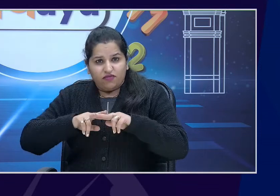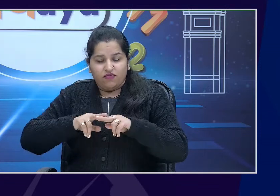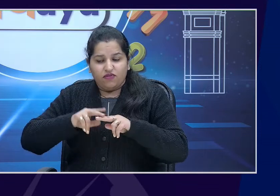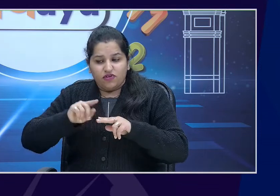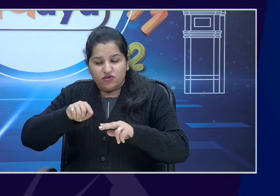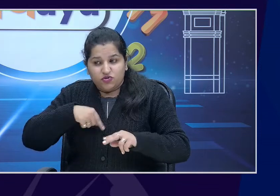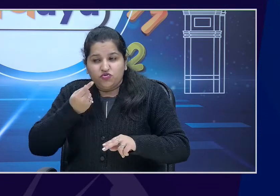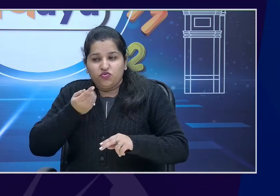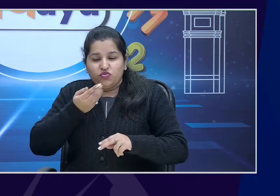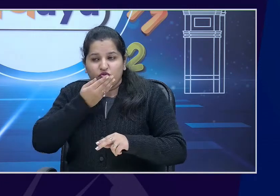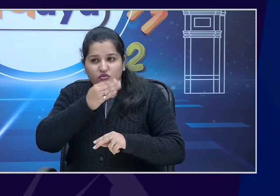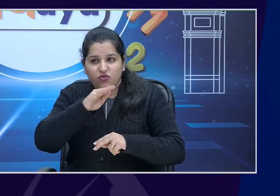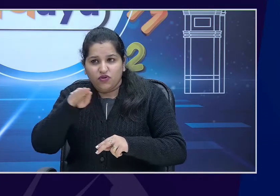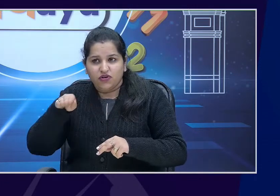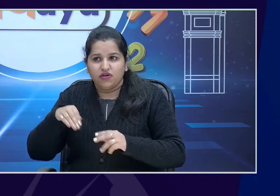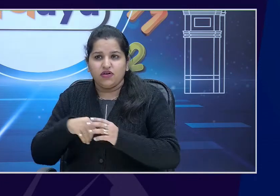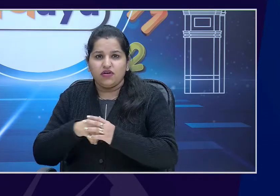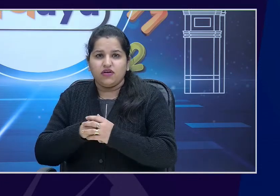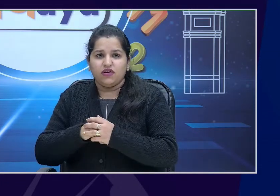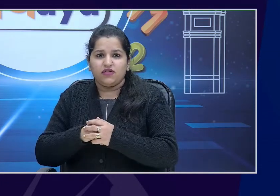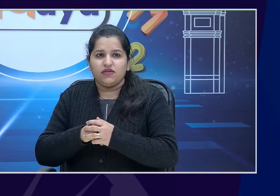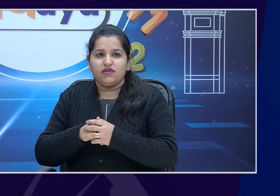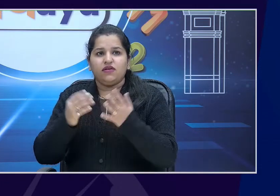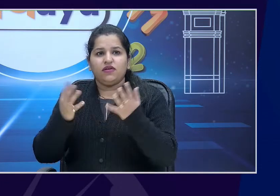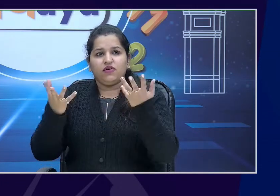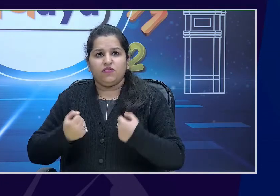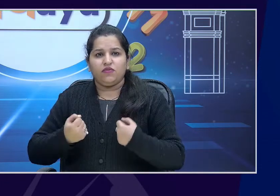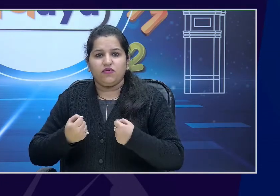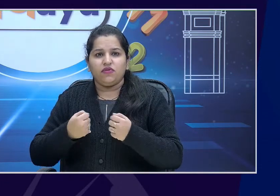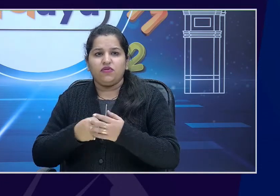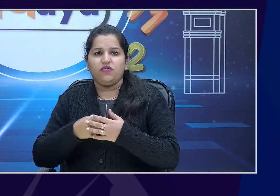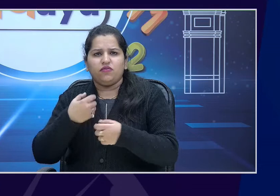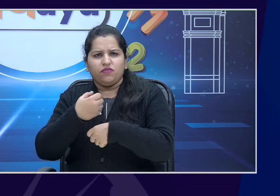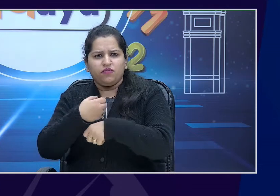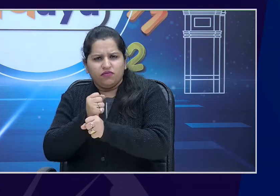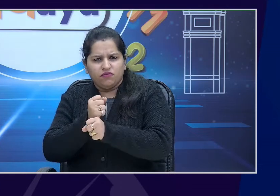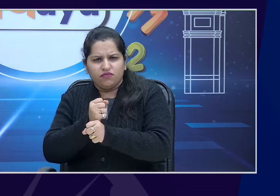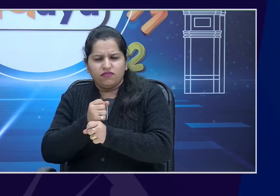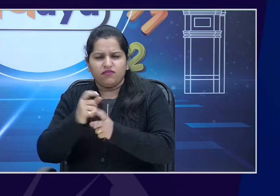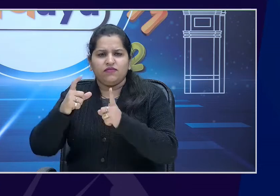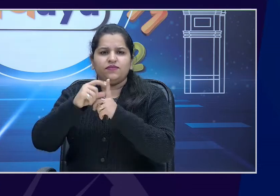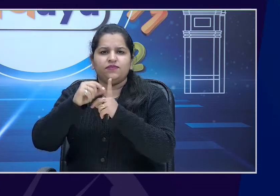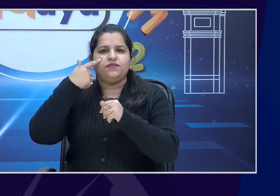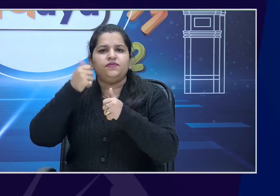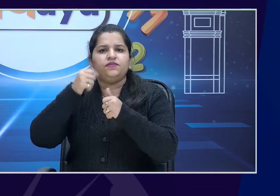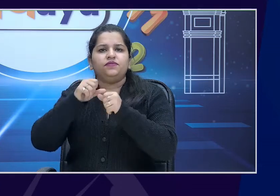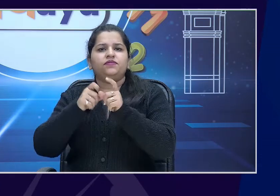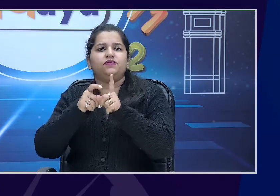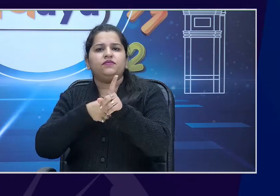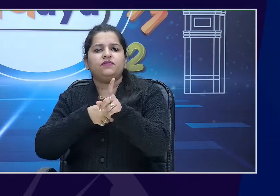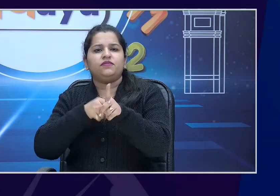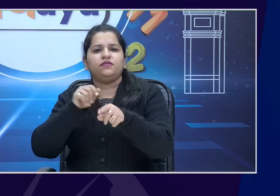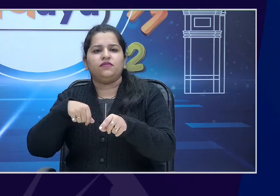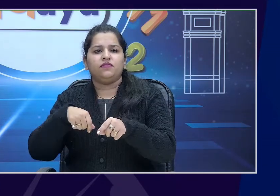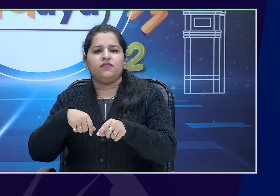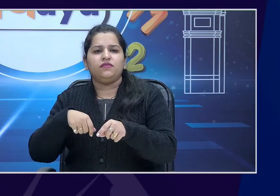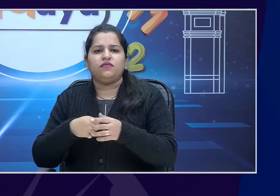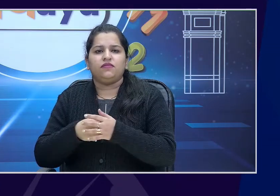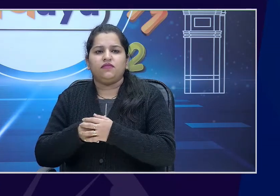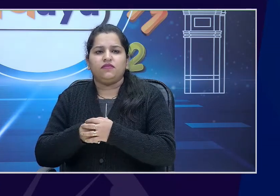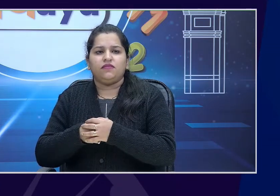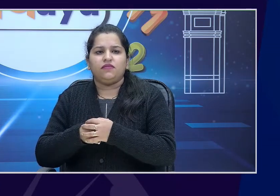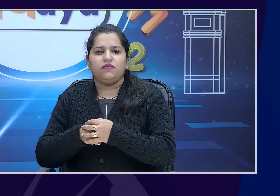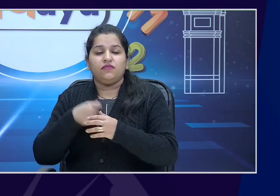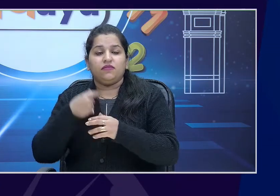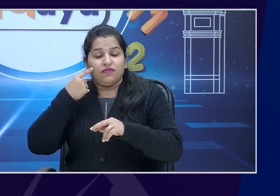diary and he don't want to write, how he can prepare? In a very brief. Hello ma'am, I didn't get you. Yes